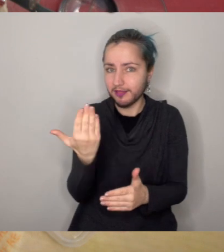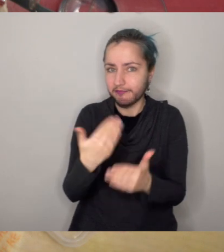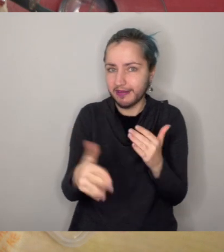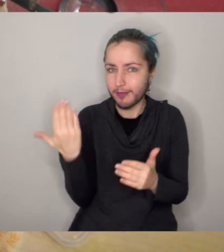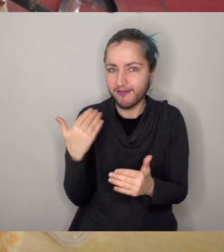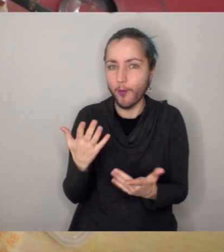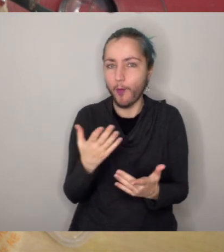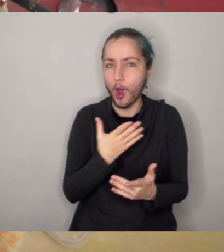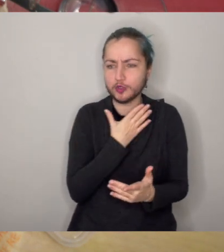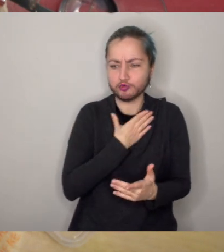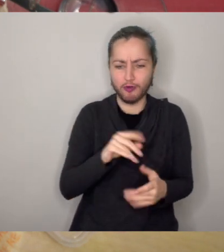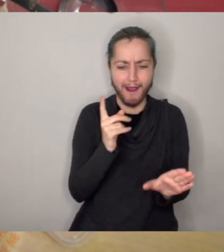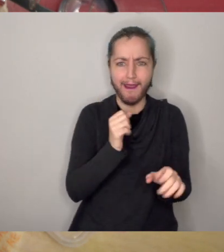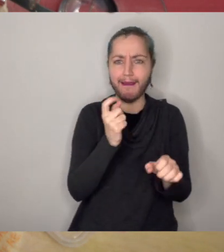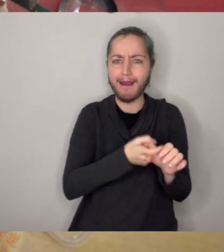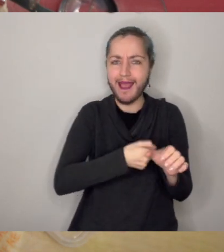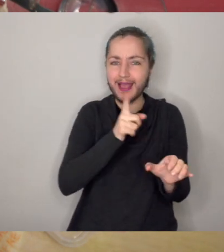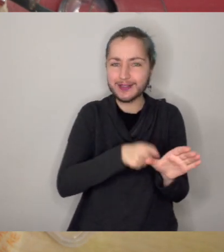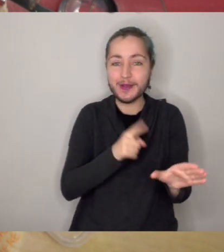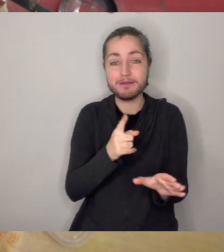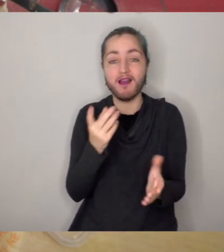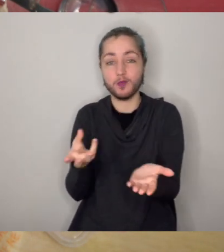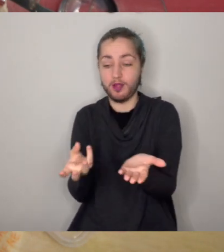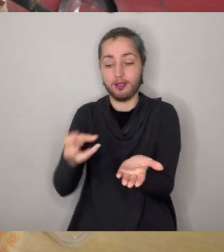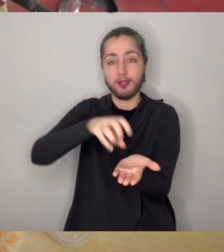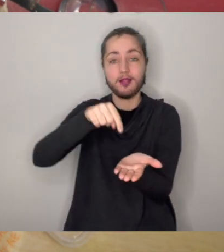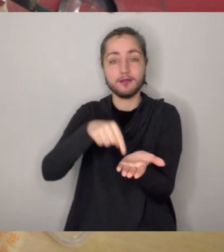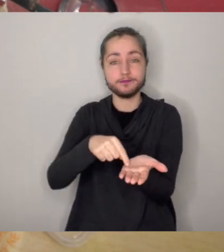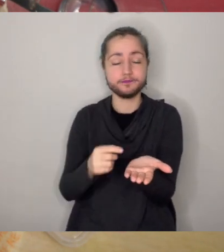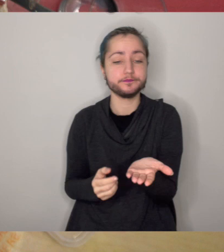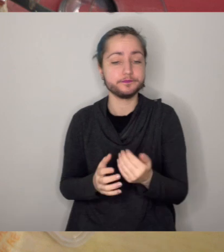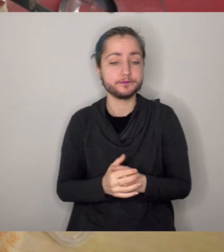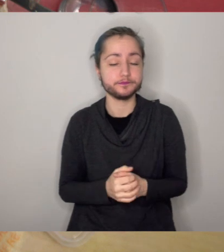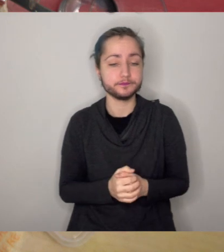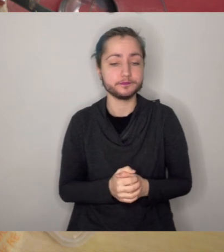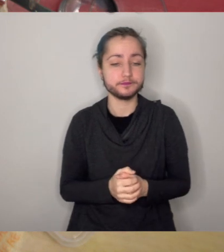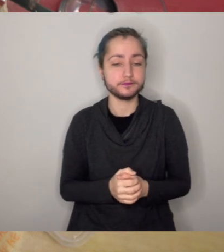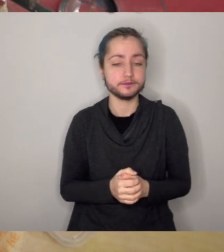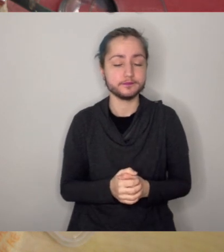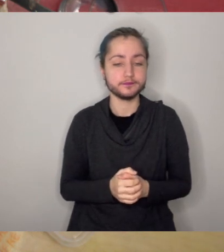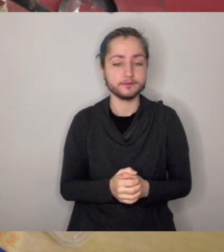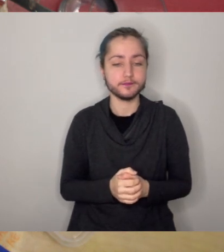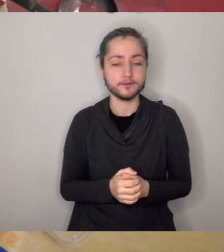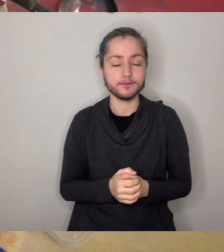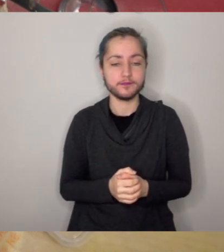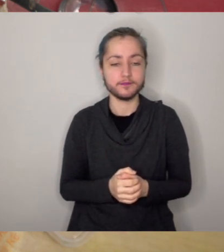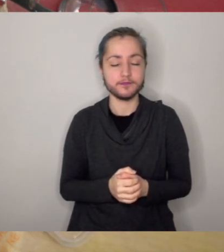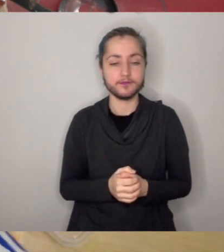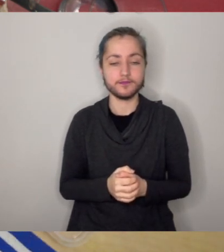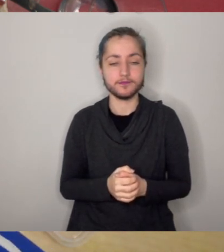do. You may have never done before today. And so you just kind of dump onto your paper towel